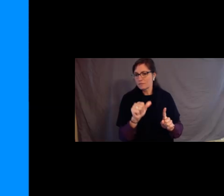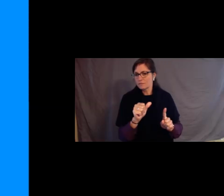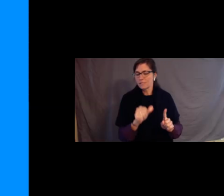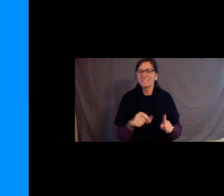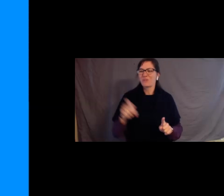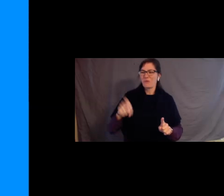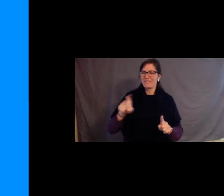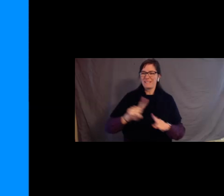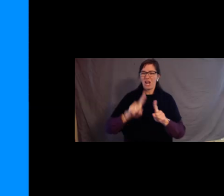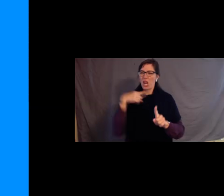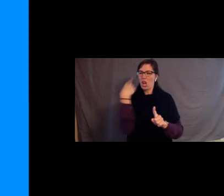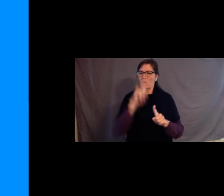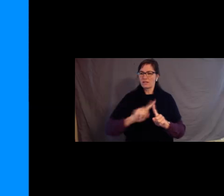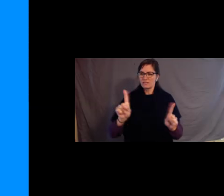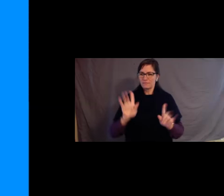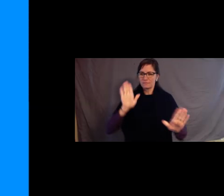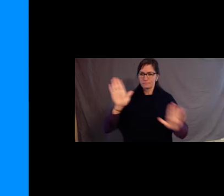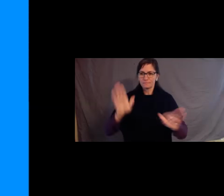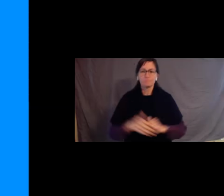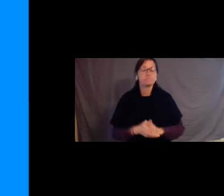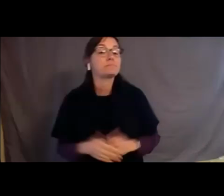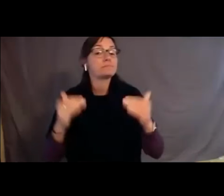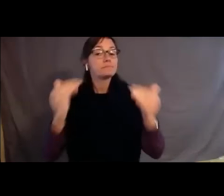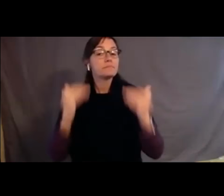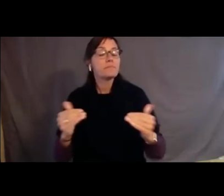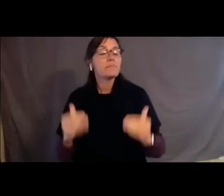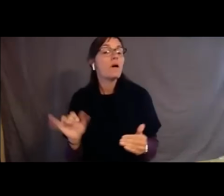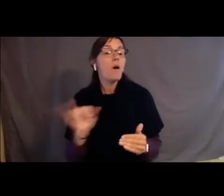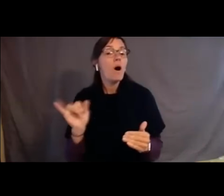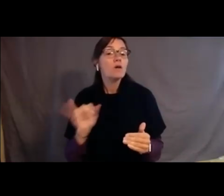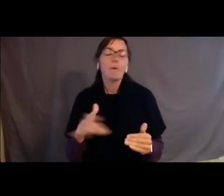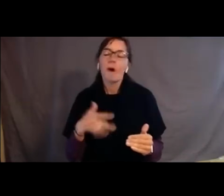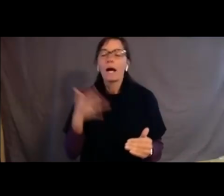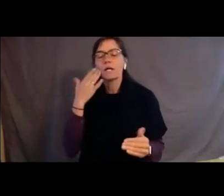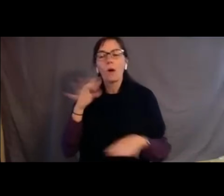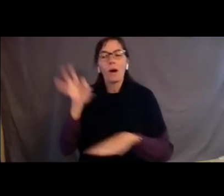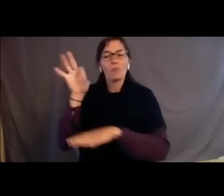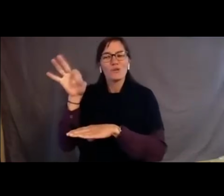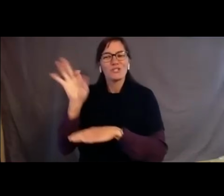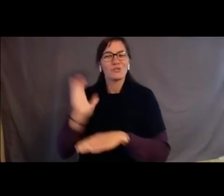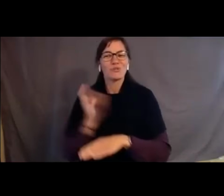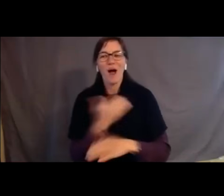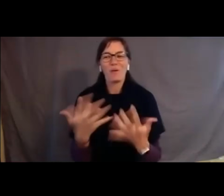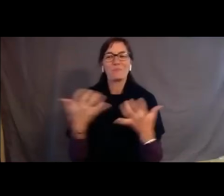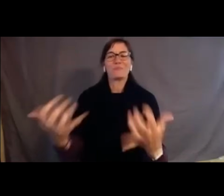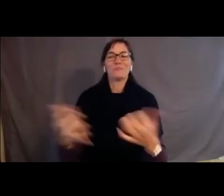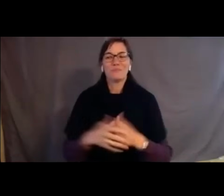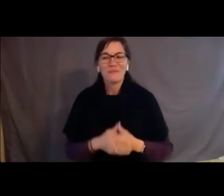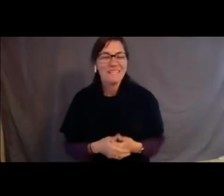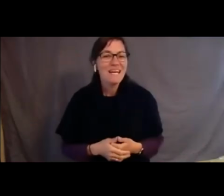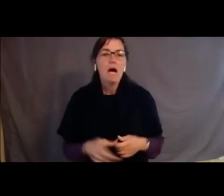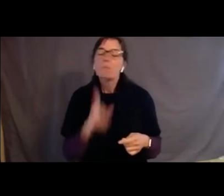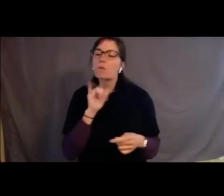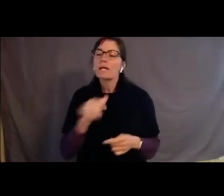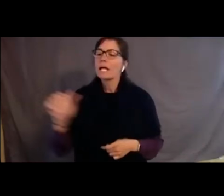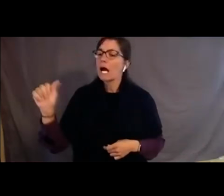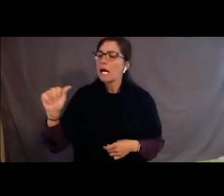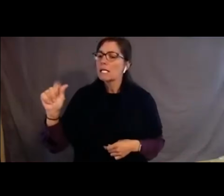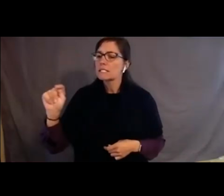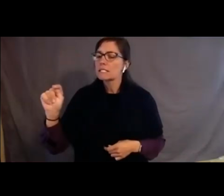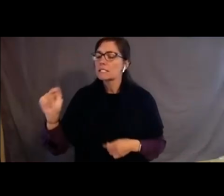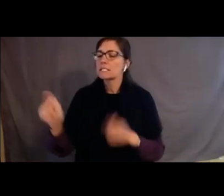you on here today, but I thought it was really important to go back and review that whole definition of assistive technology to really underscore